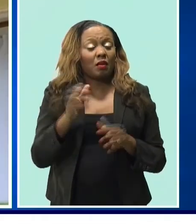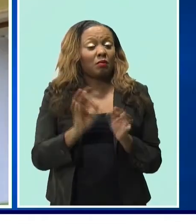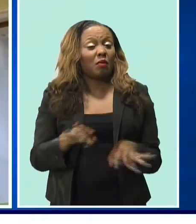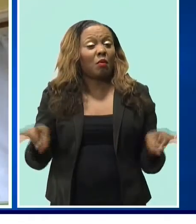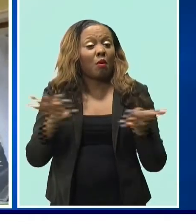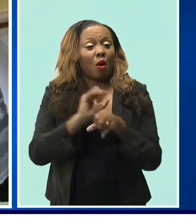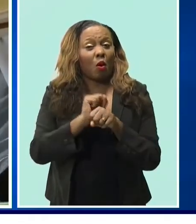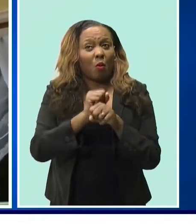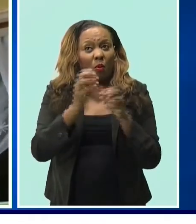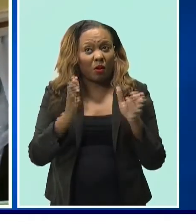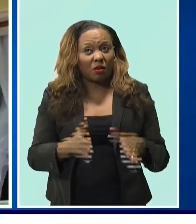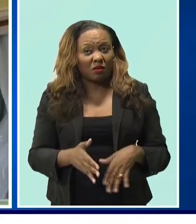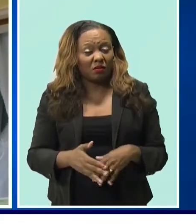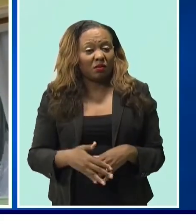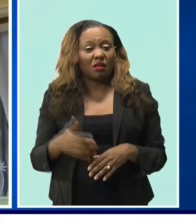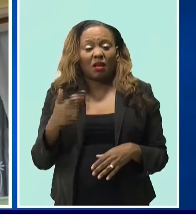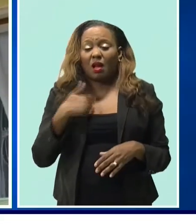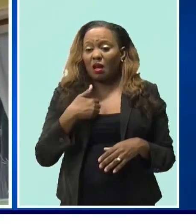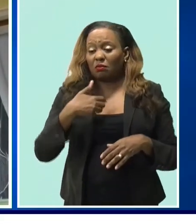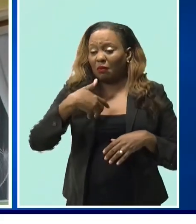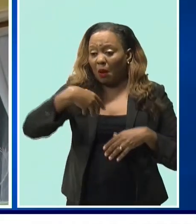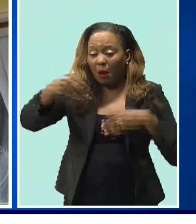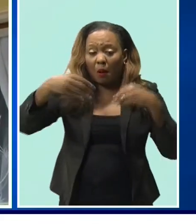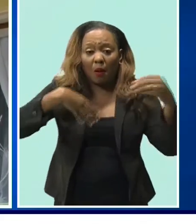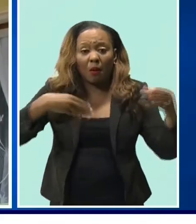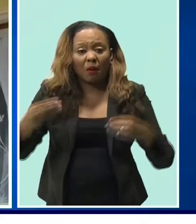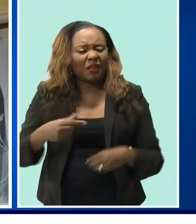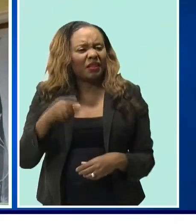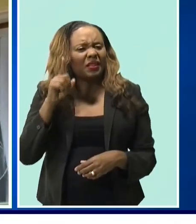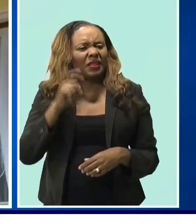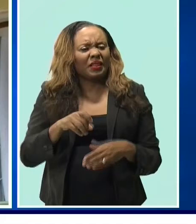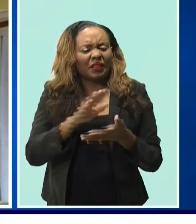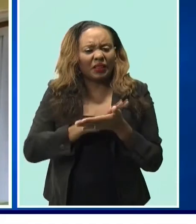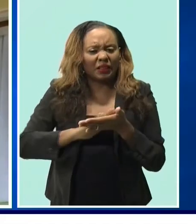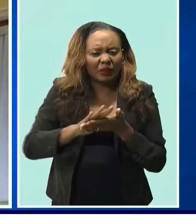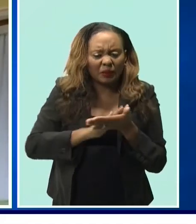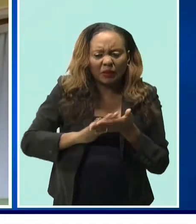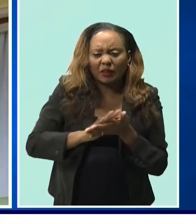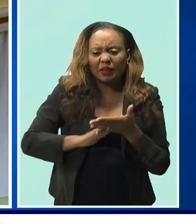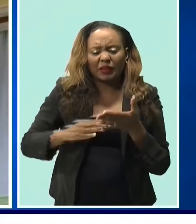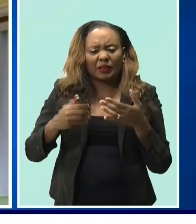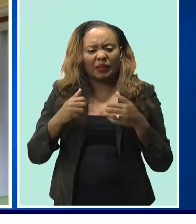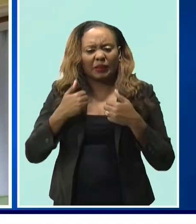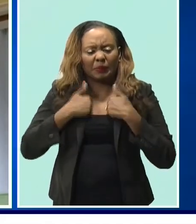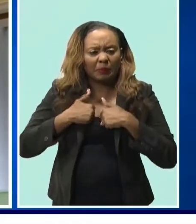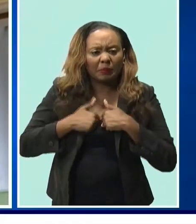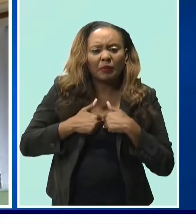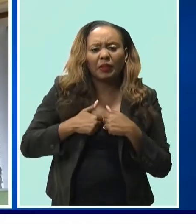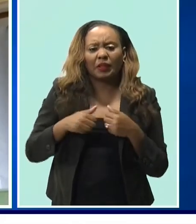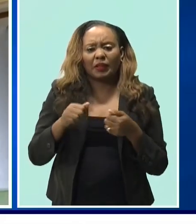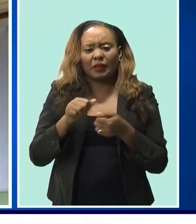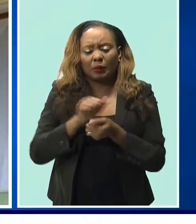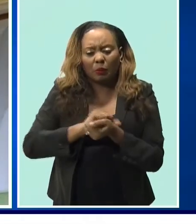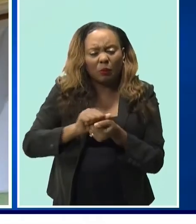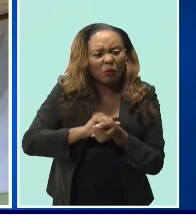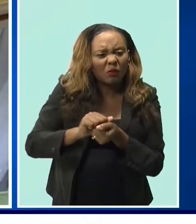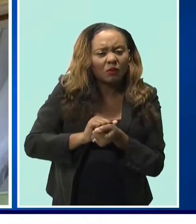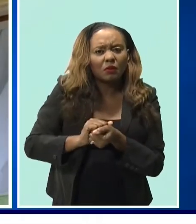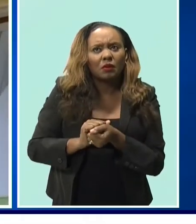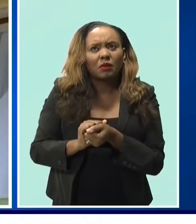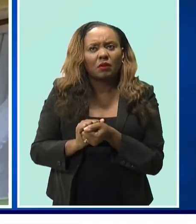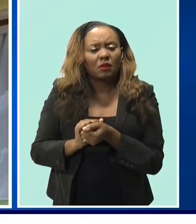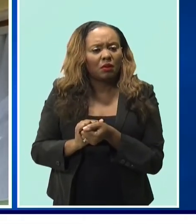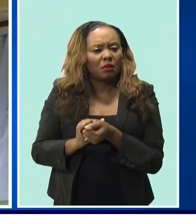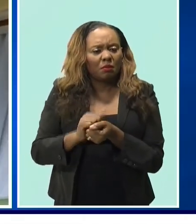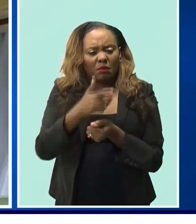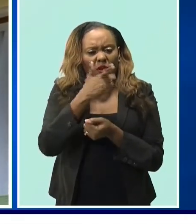outside there to the elements. You need to clean yourself when you come home, clean your clothes, because you can't just bring whatever you are picking up into